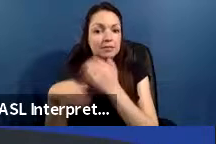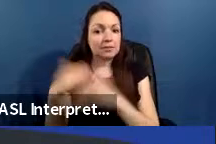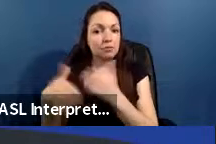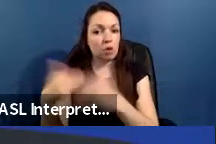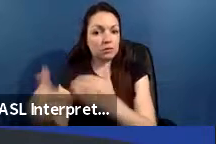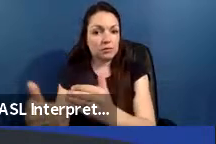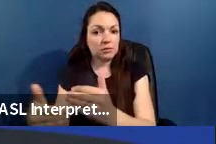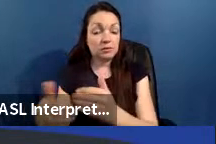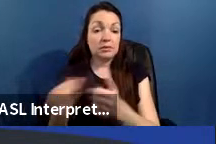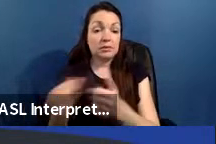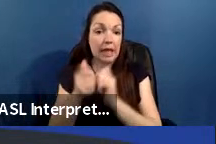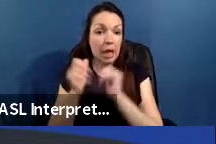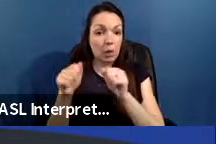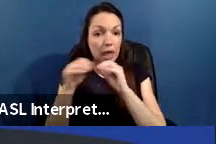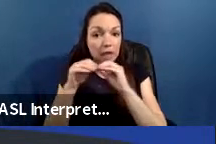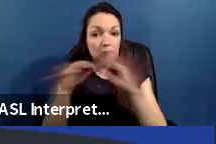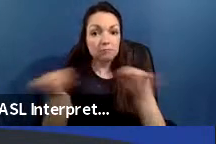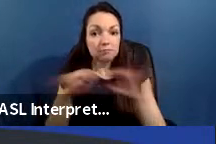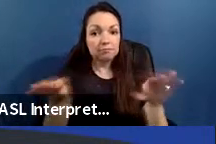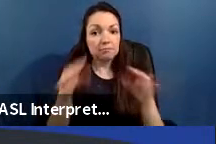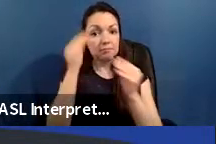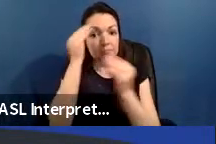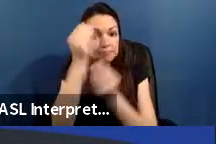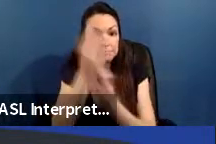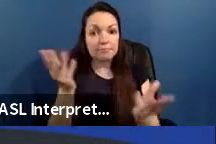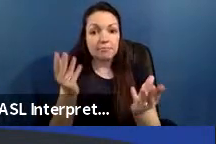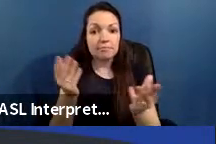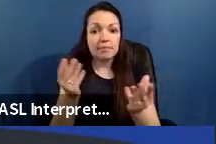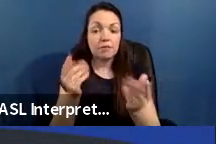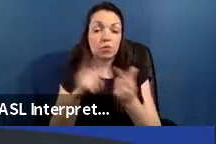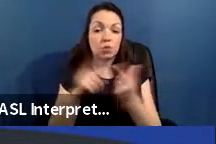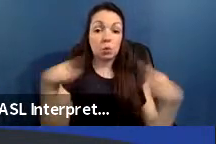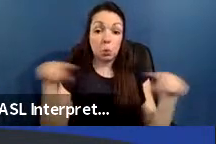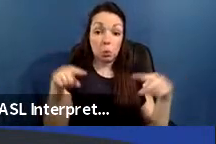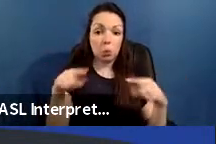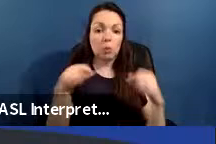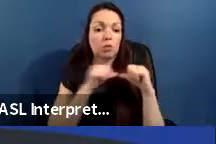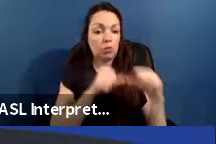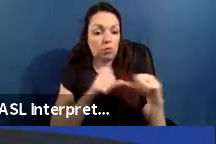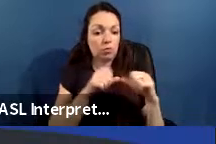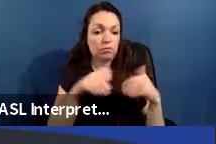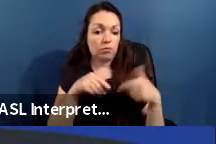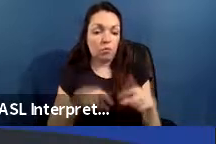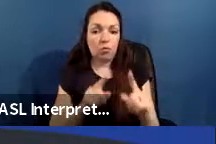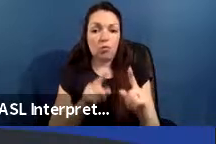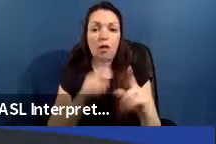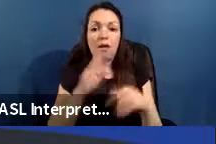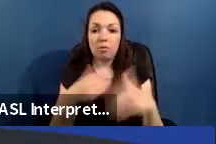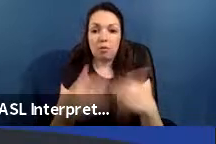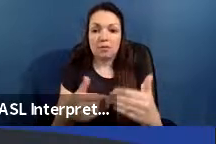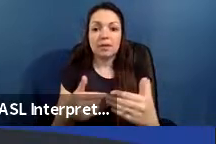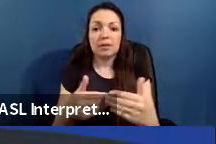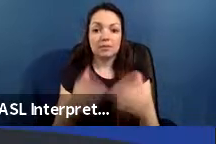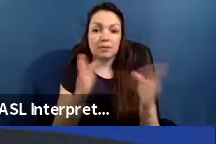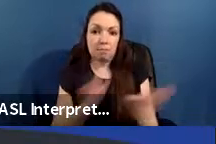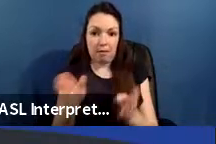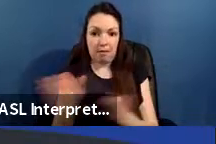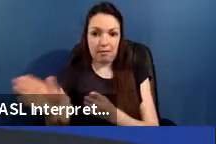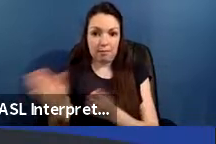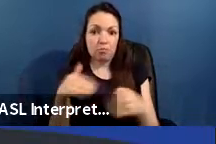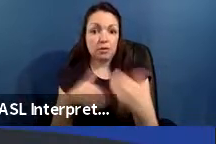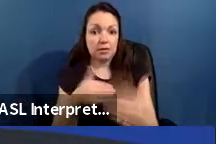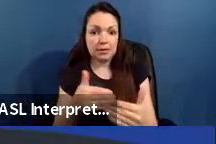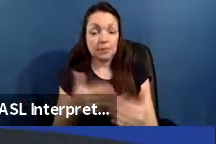to disseminate information? How do we continue to keep people informed throughout the process? So thank you for coming to